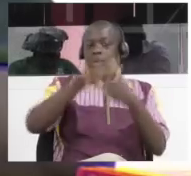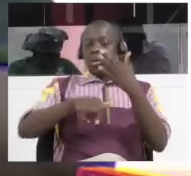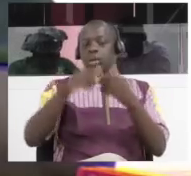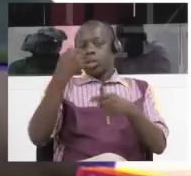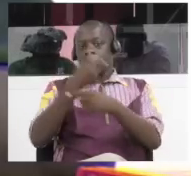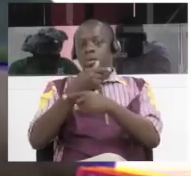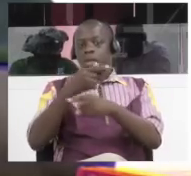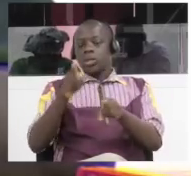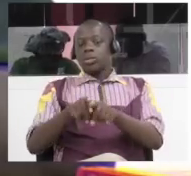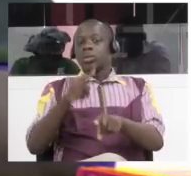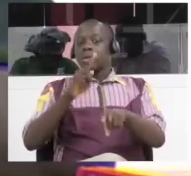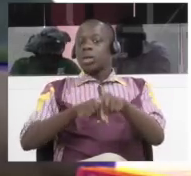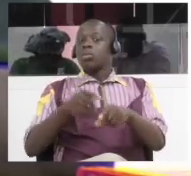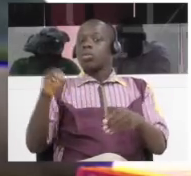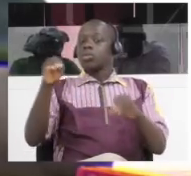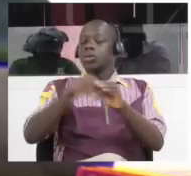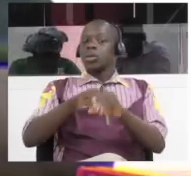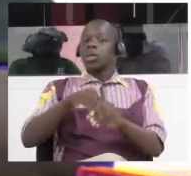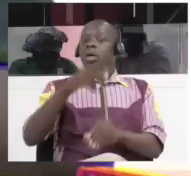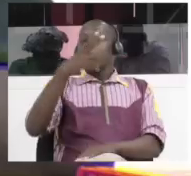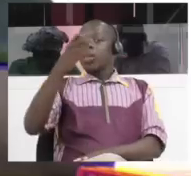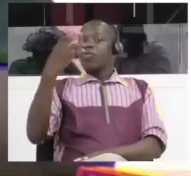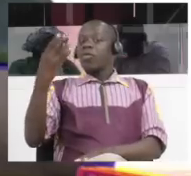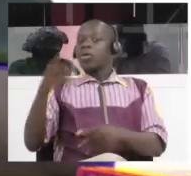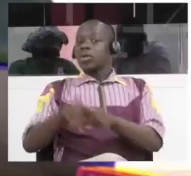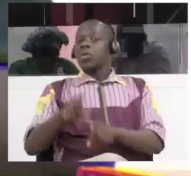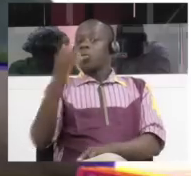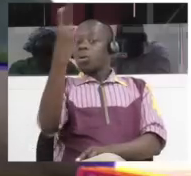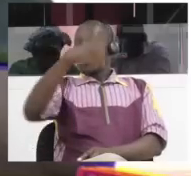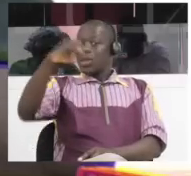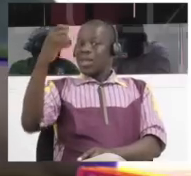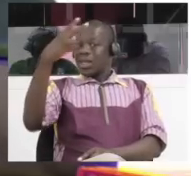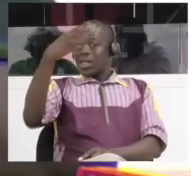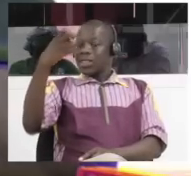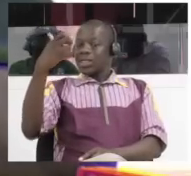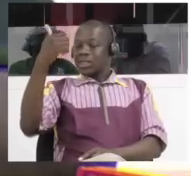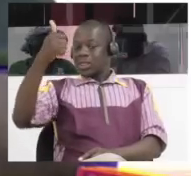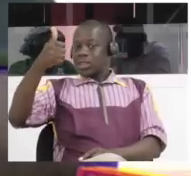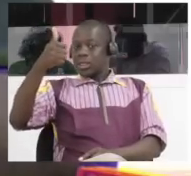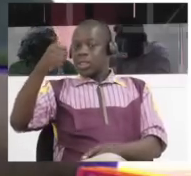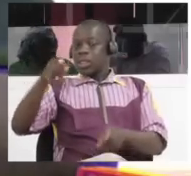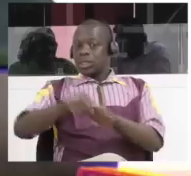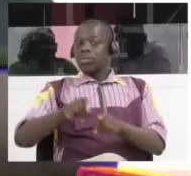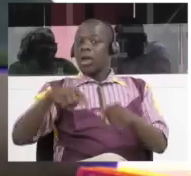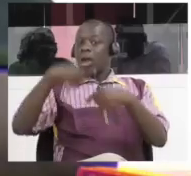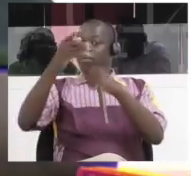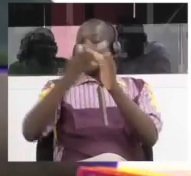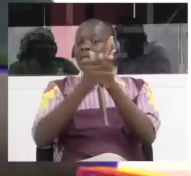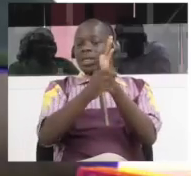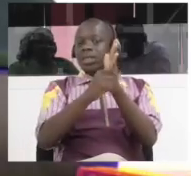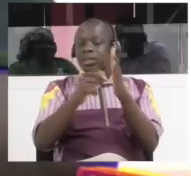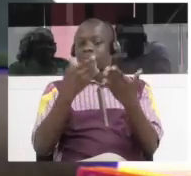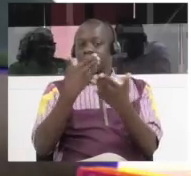our salaries in 84 total was 186, which was after taxation, and